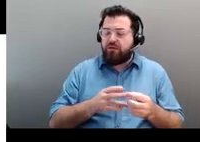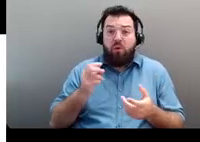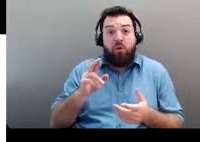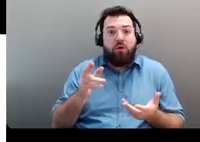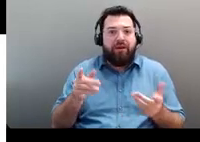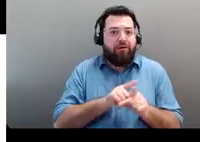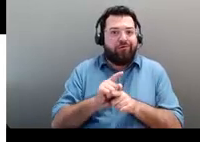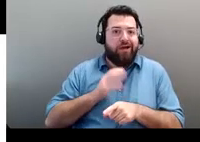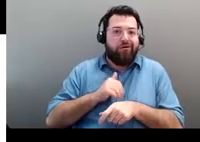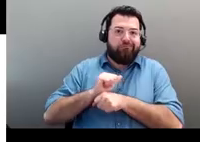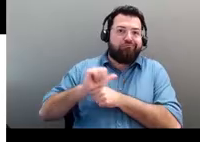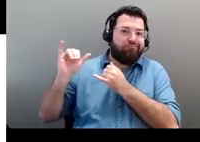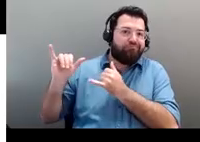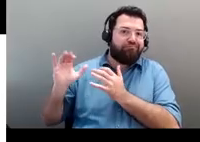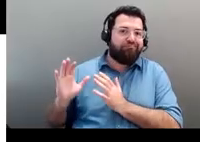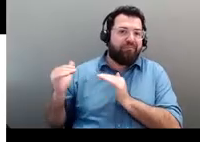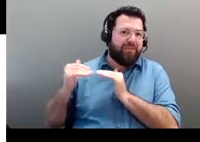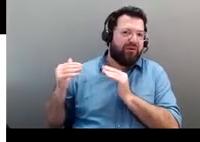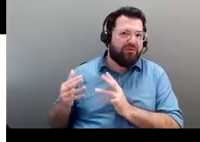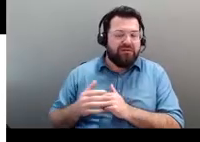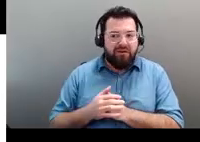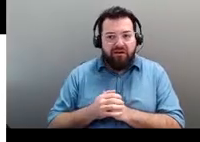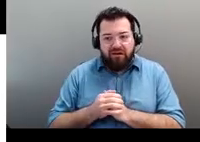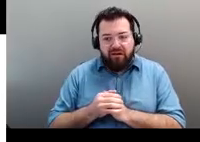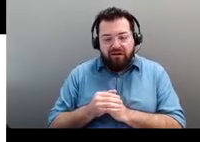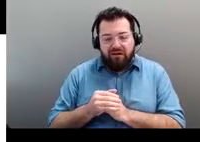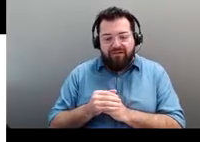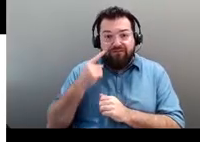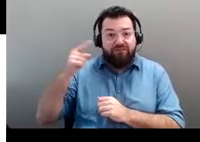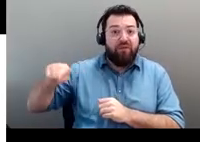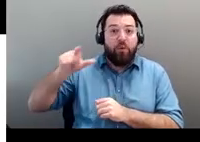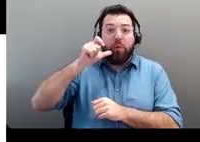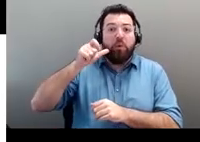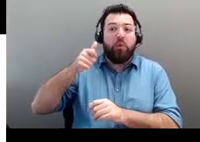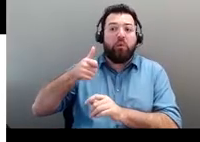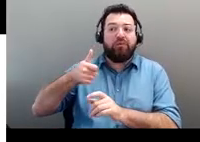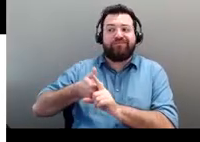even, um, who use AI